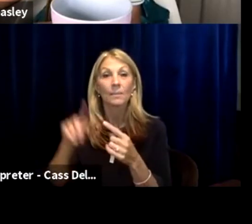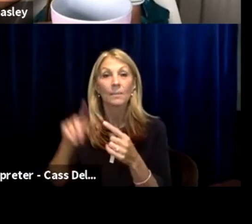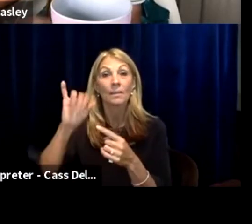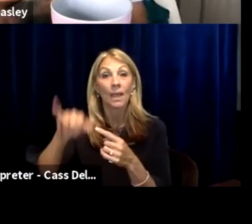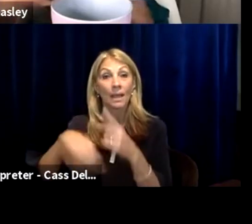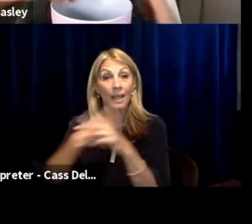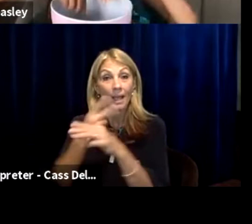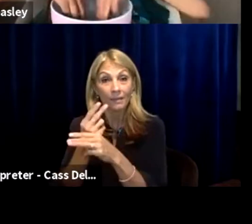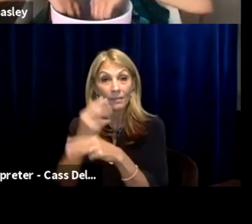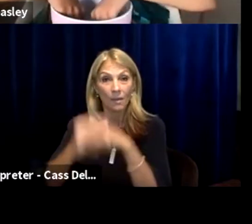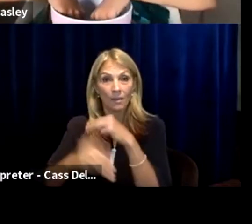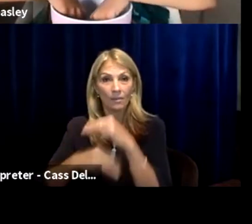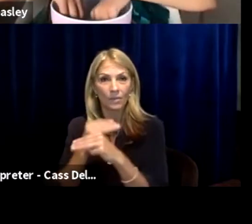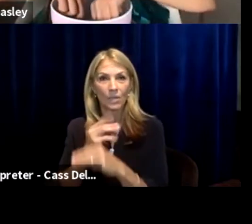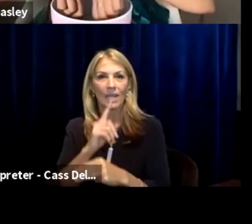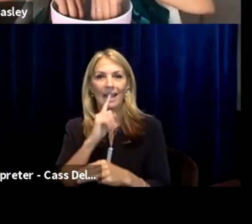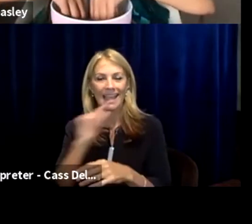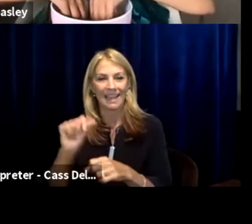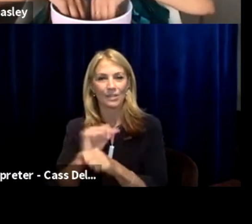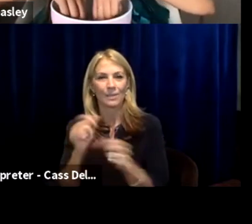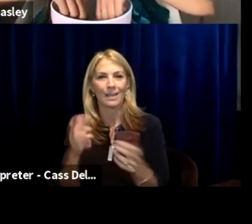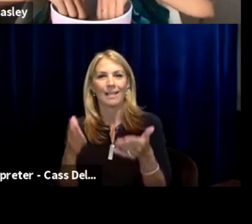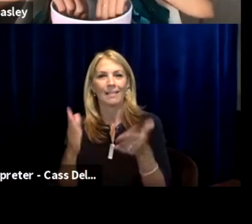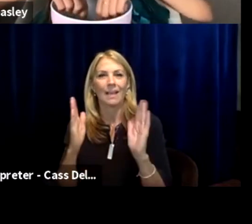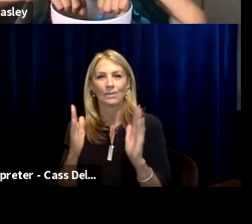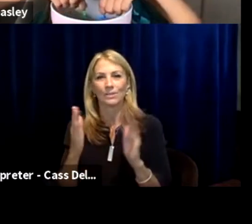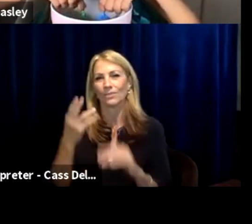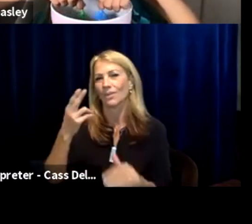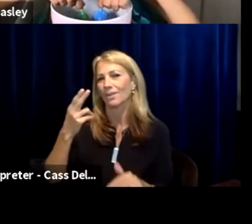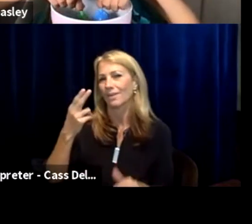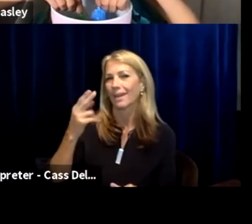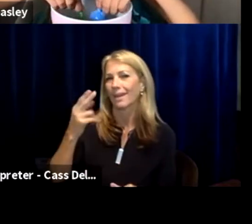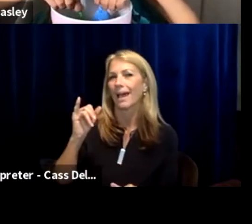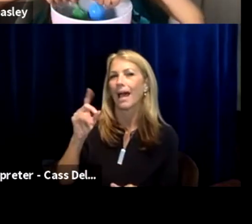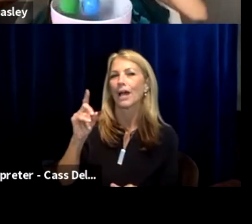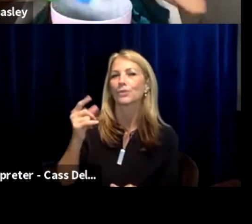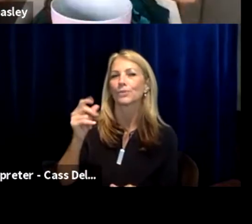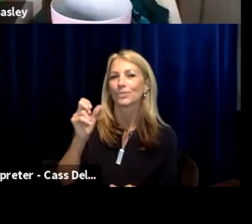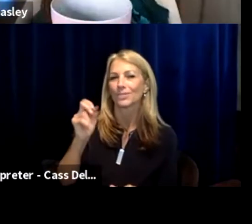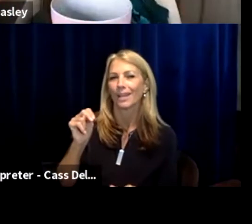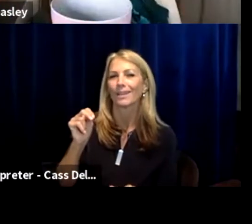molecule actually can allow for hydrogen bonding, which makes it sticky.